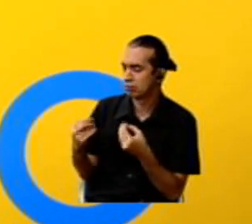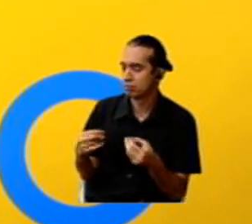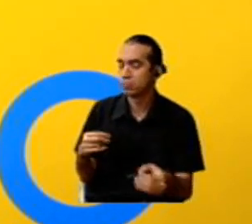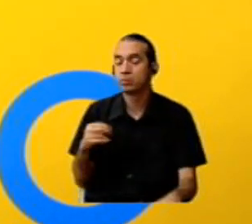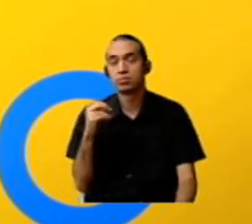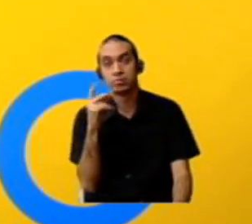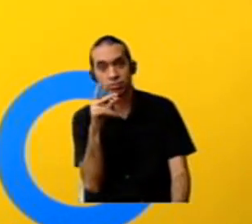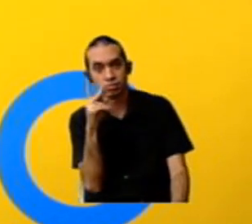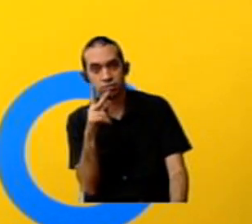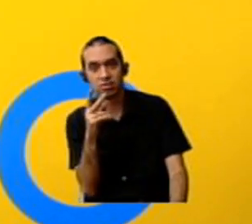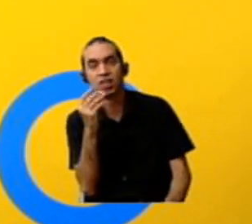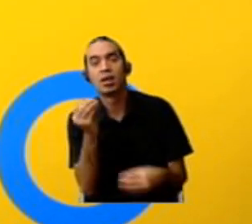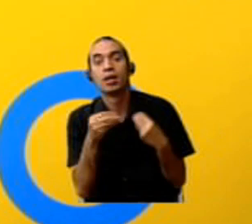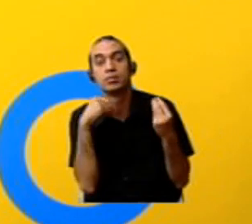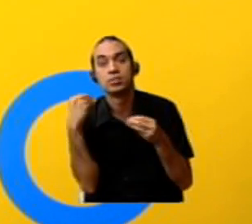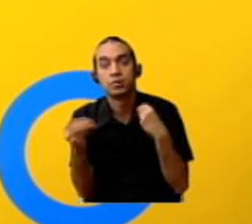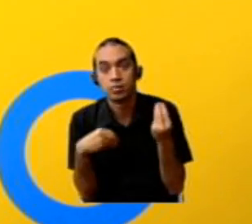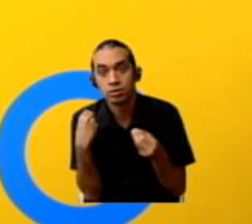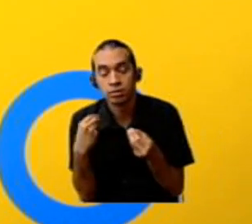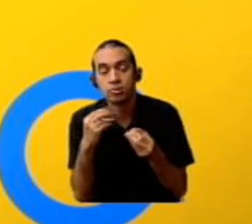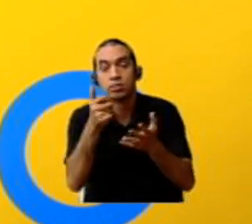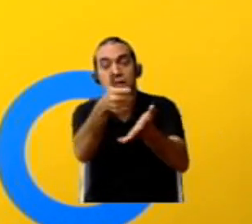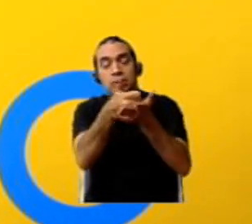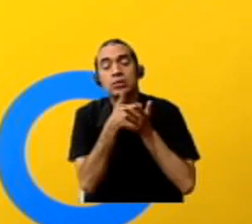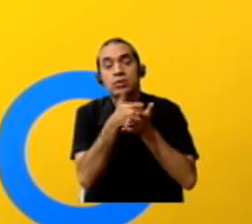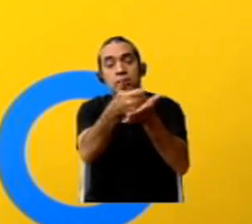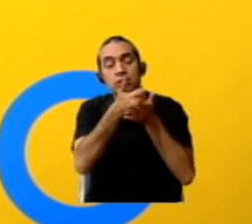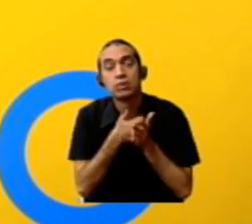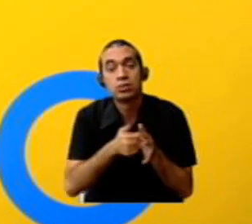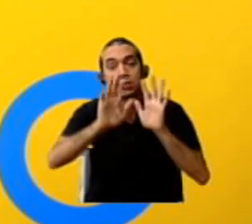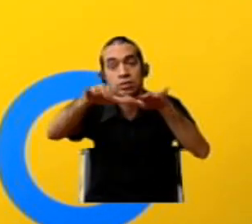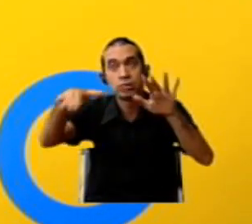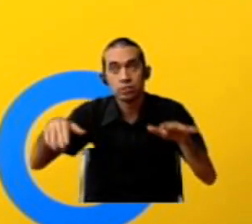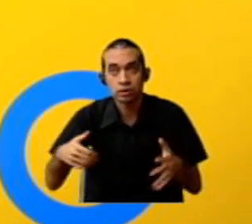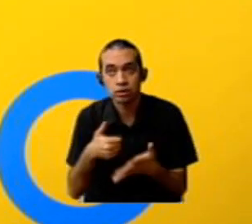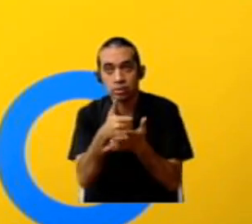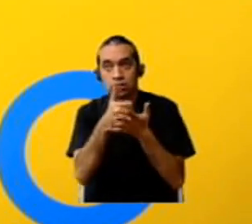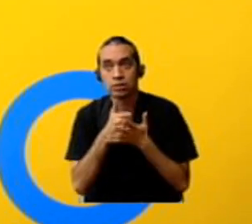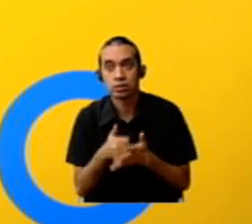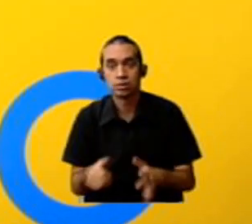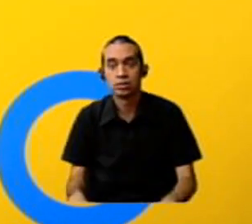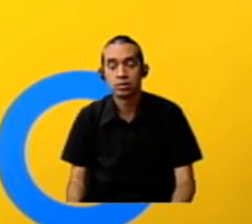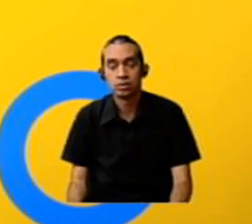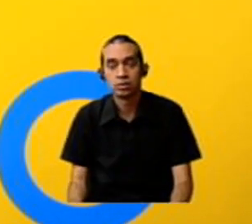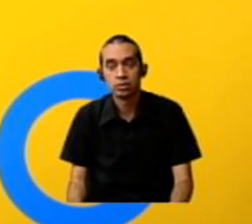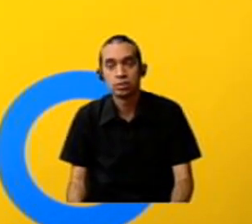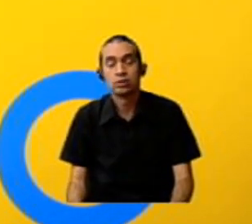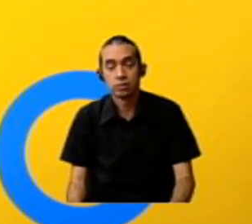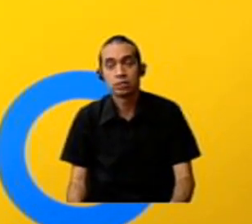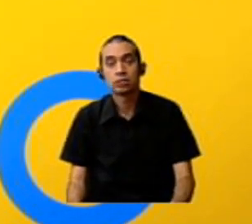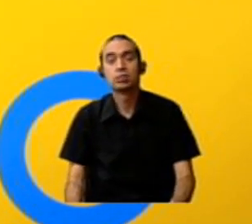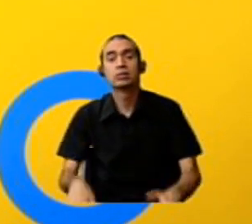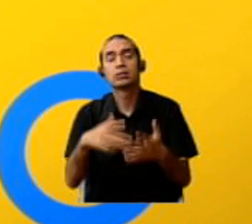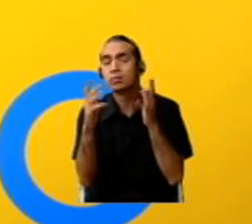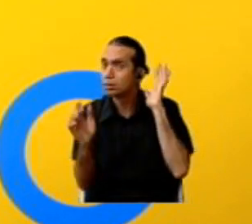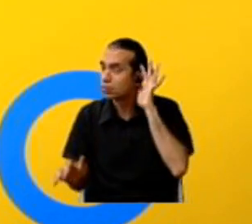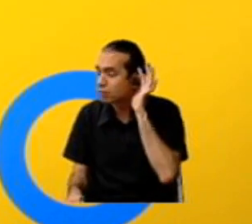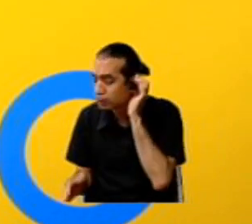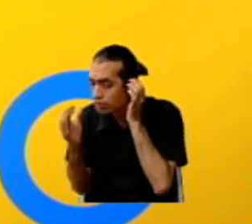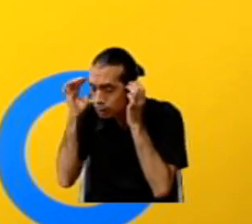Okay, ¿qué debemos hacer en casa? Help us. Ayúdennos, help us. What should I do? Yeah, what?